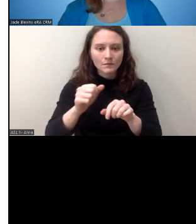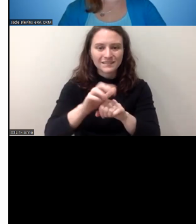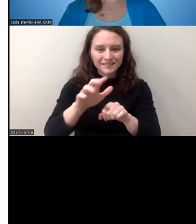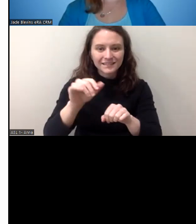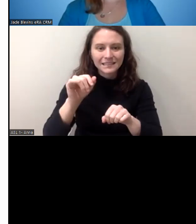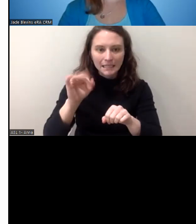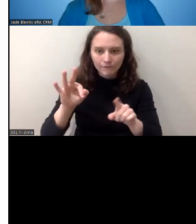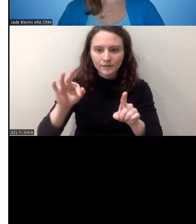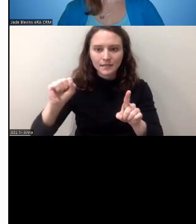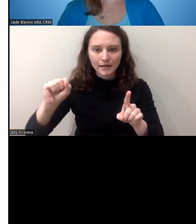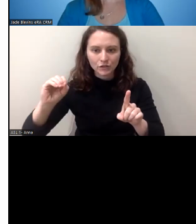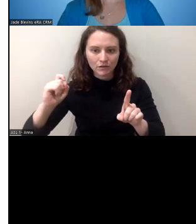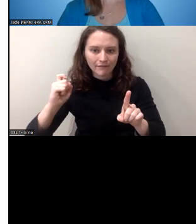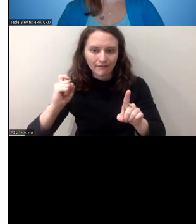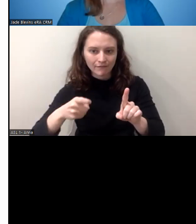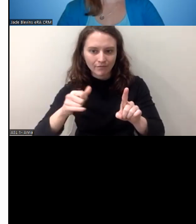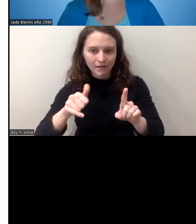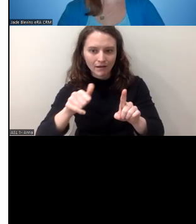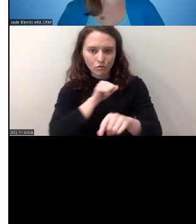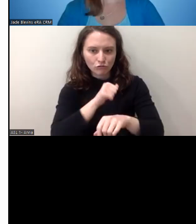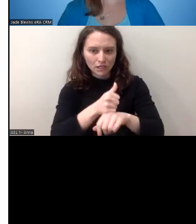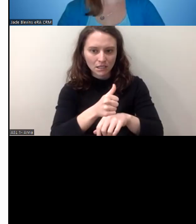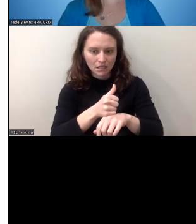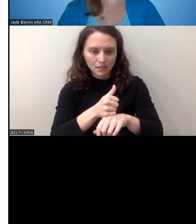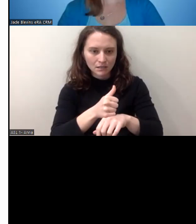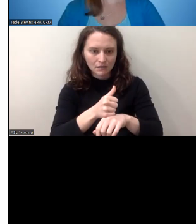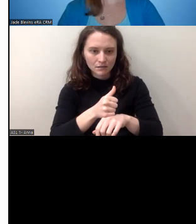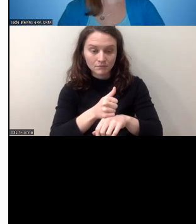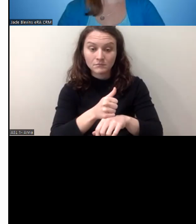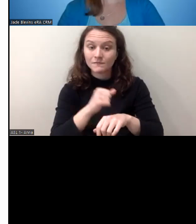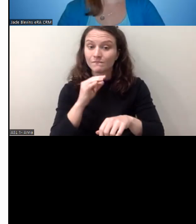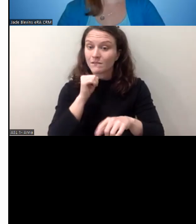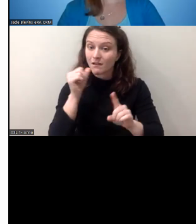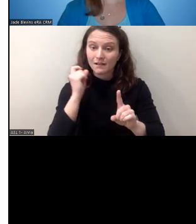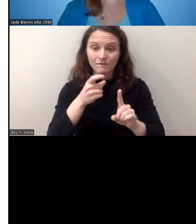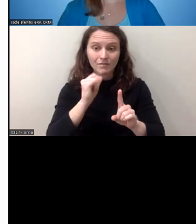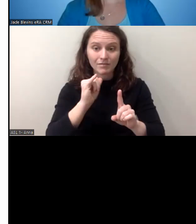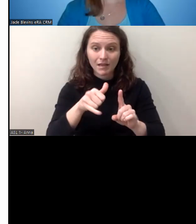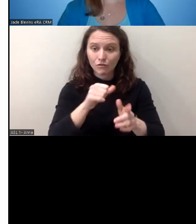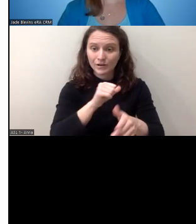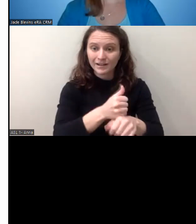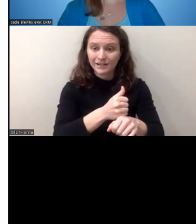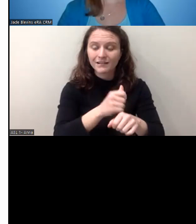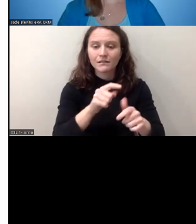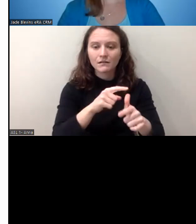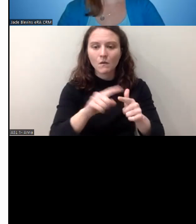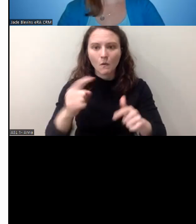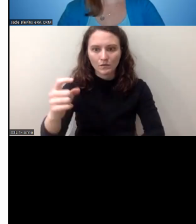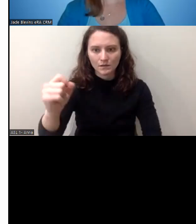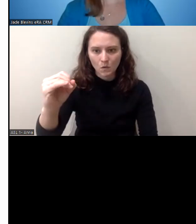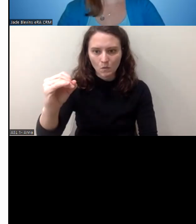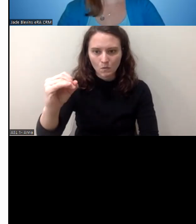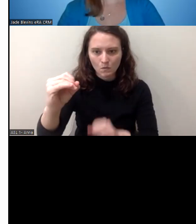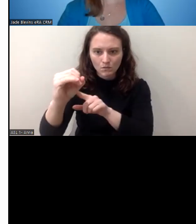by their signing official. Otherwise, only the signing official can submit the PRAM to the agency. Now, please keep in